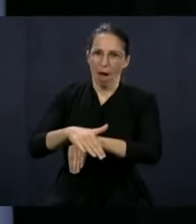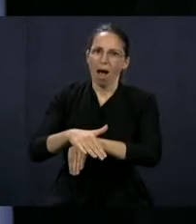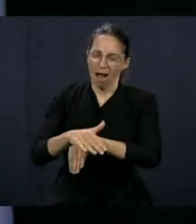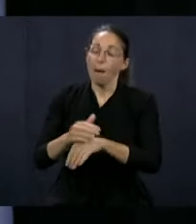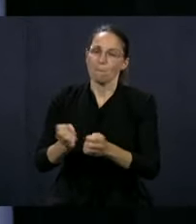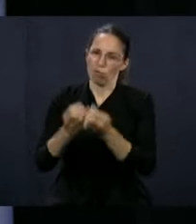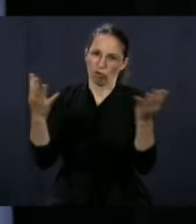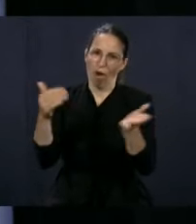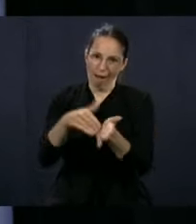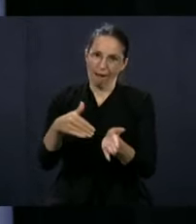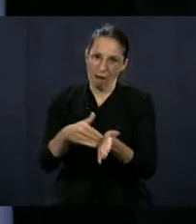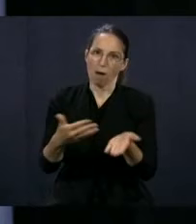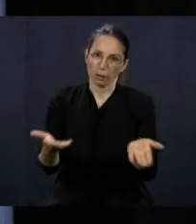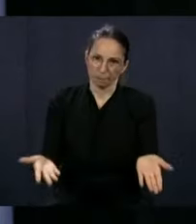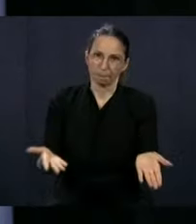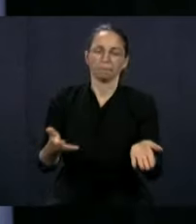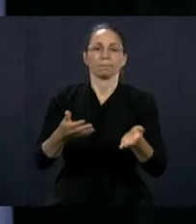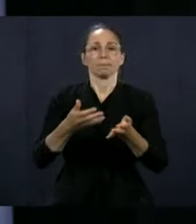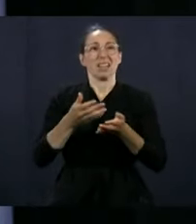having a lot of deaths.